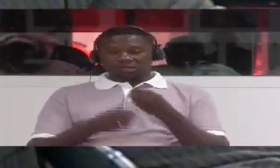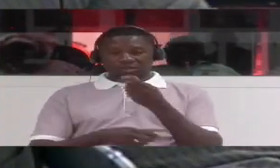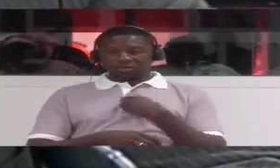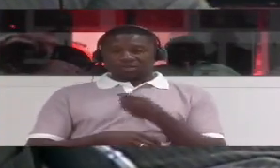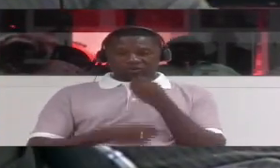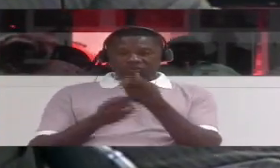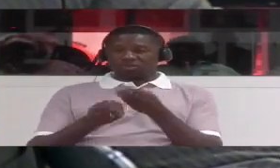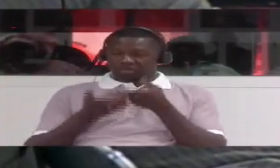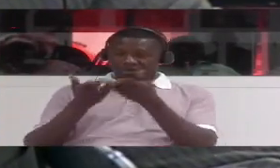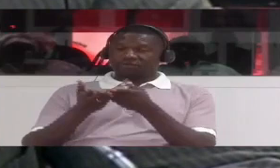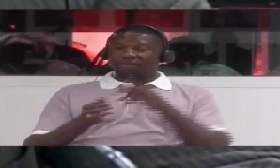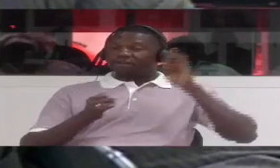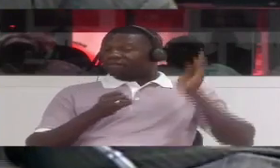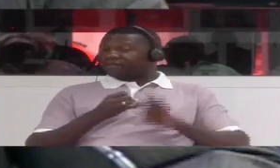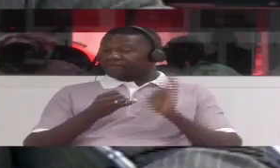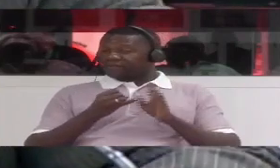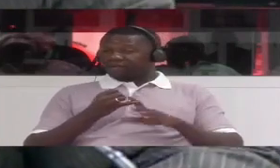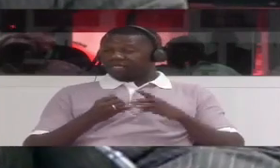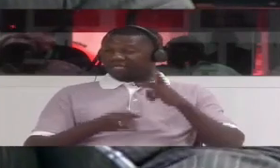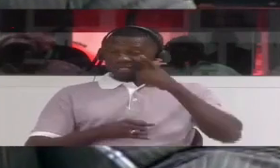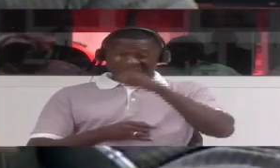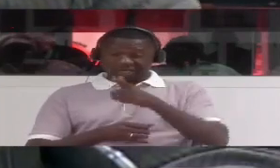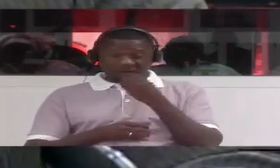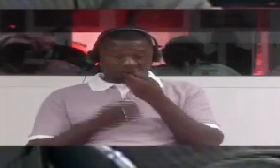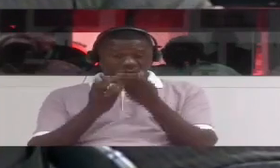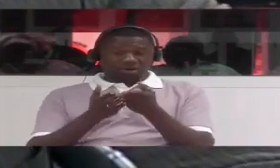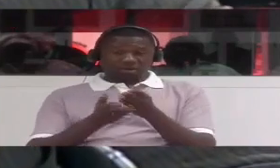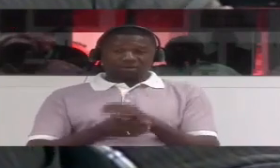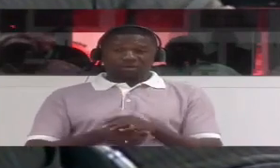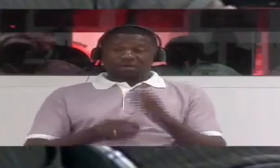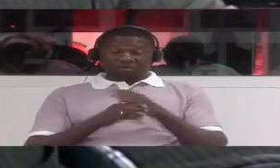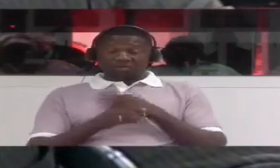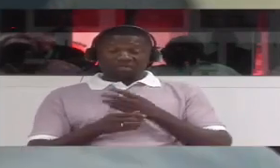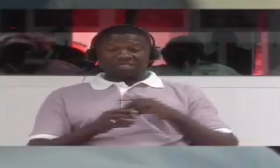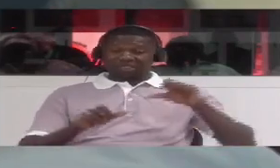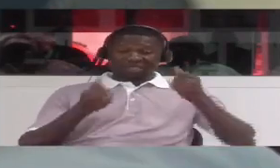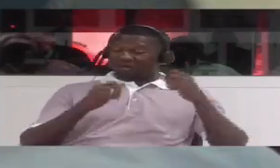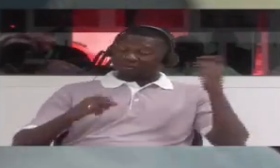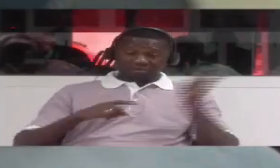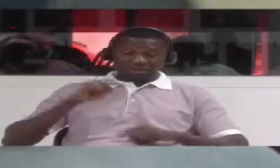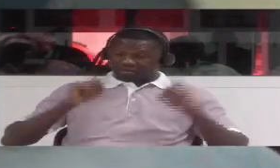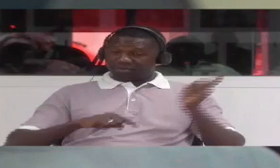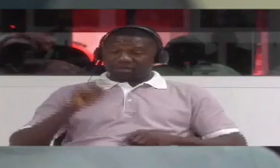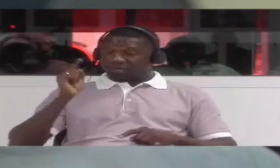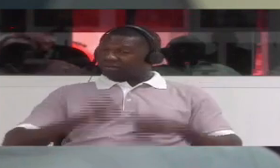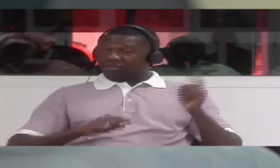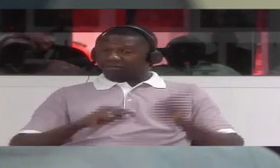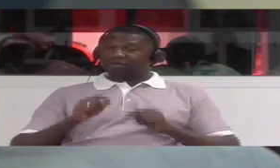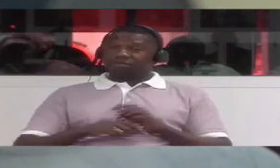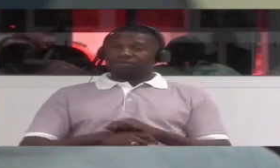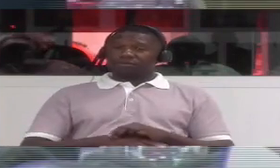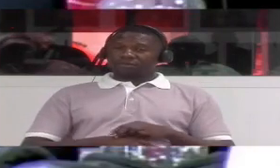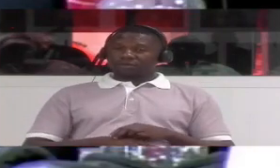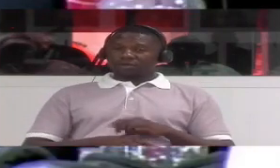a final chance. You know, even before he said anything, they started beating again. Then... Was Musa